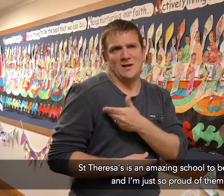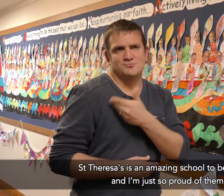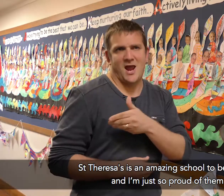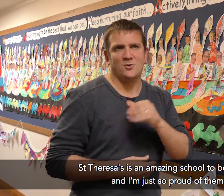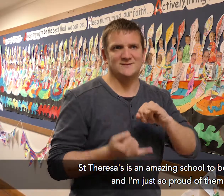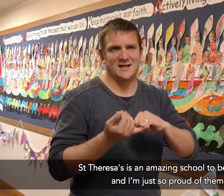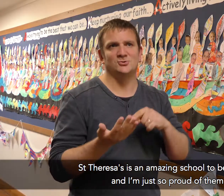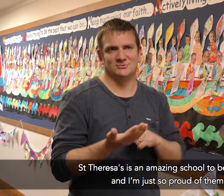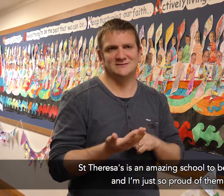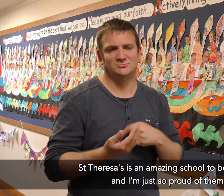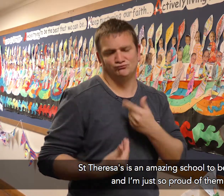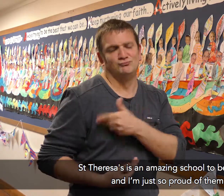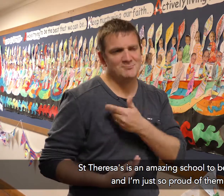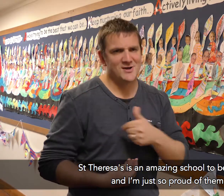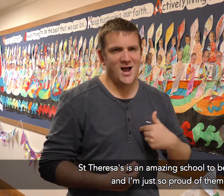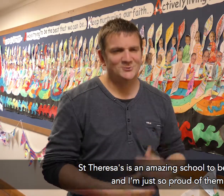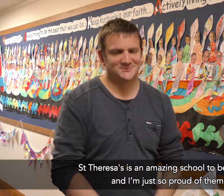proud of them.